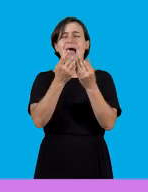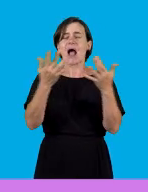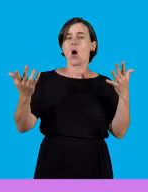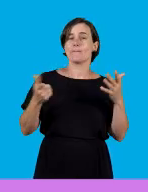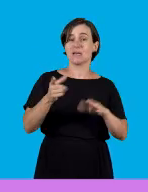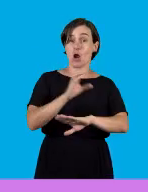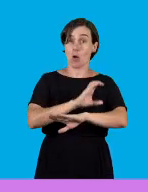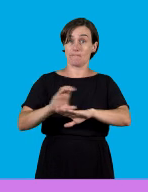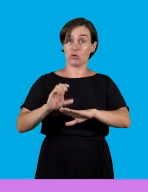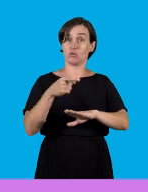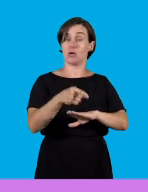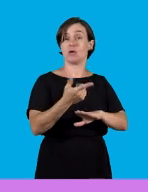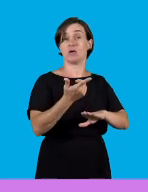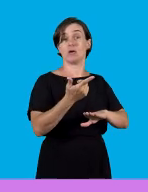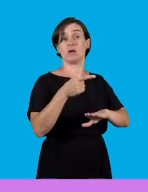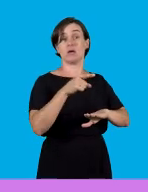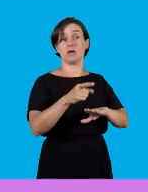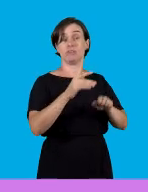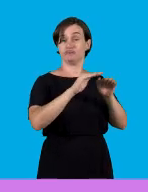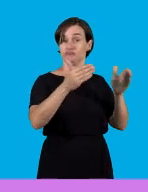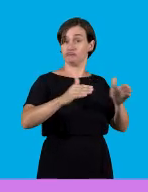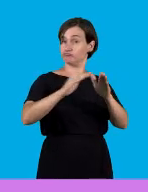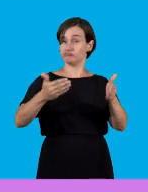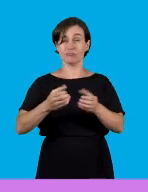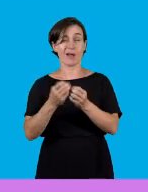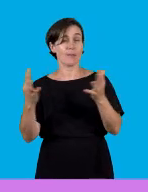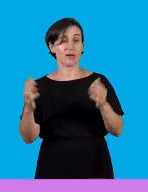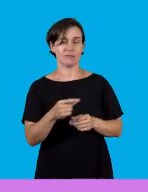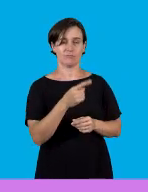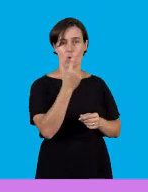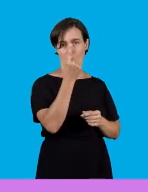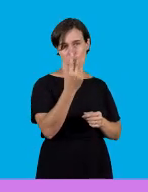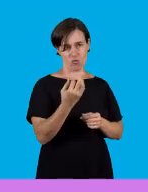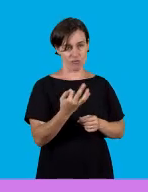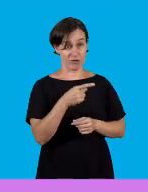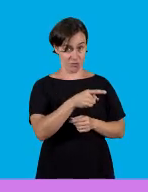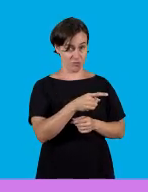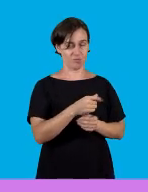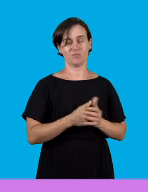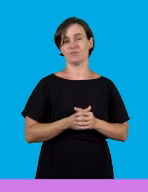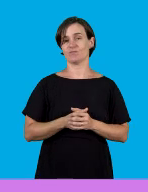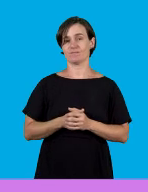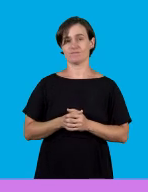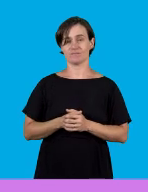computer stations, we've got 1, 2, and 3. So we've got 3 computer